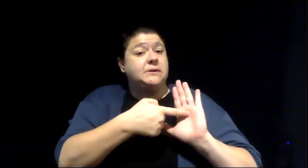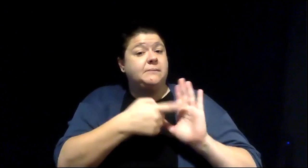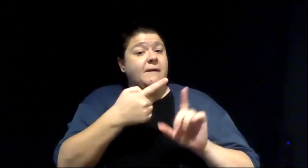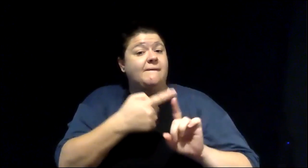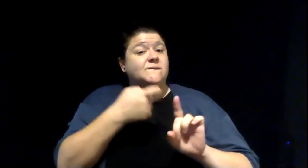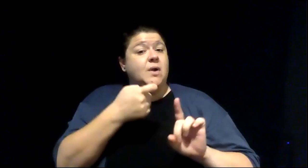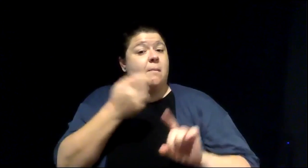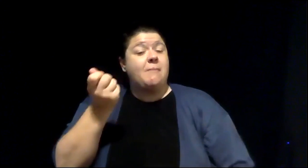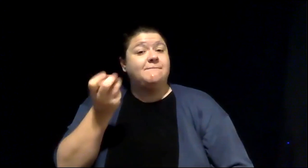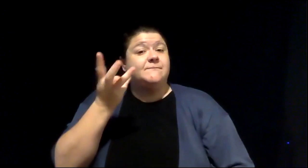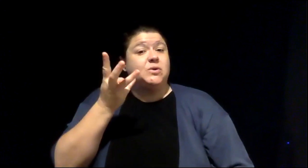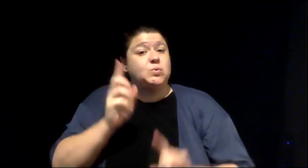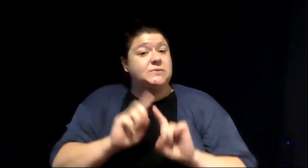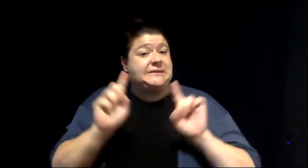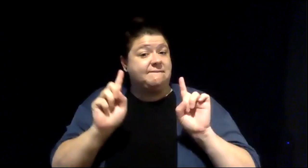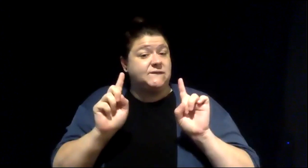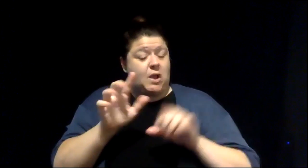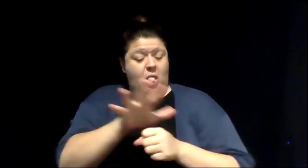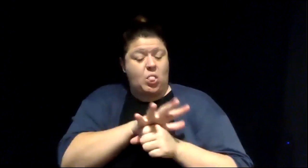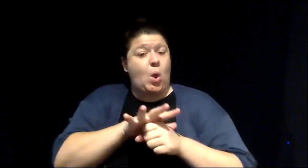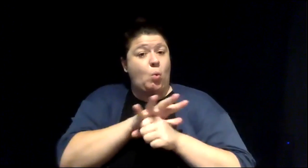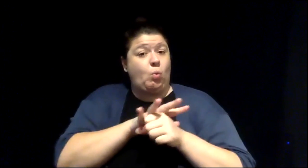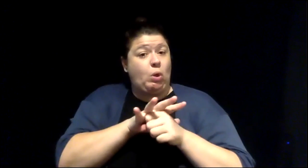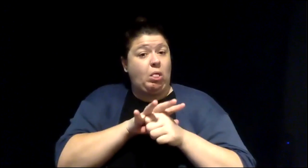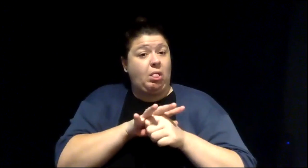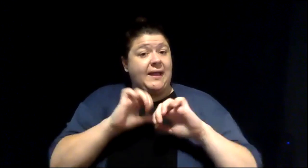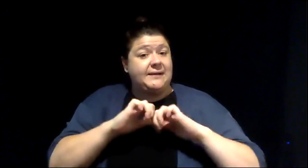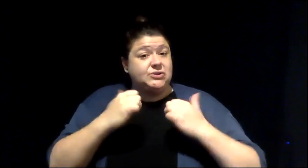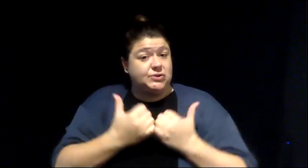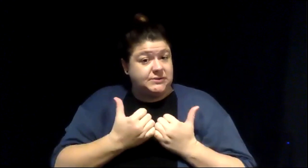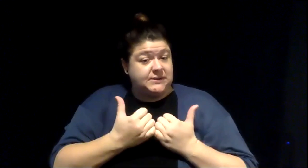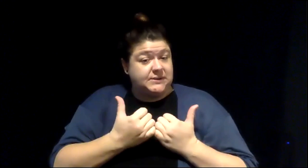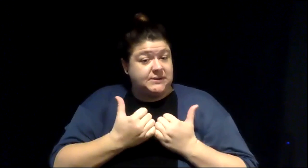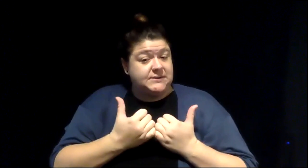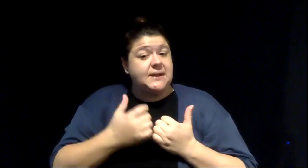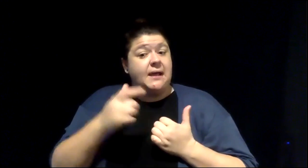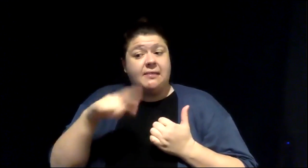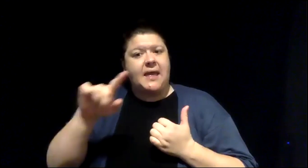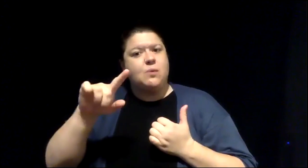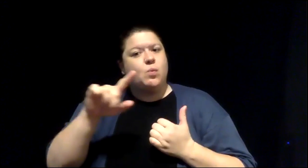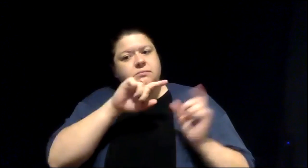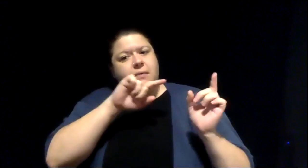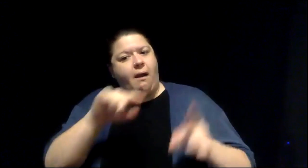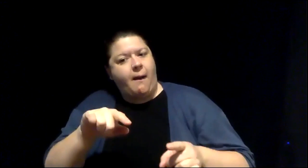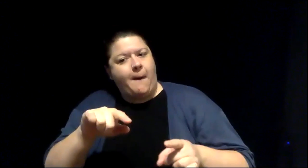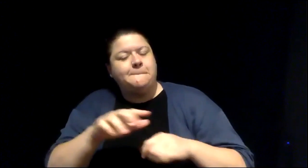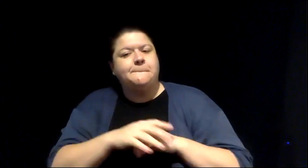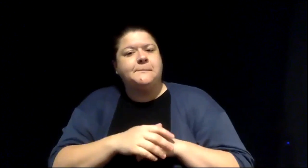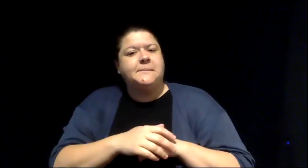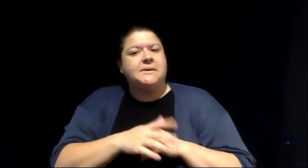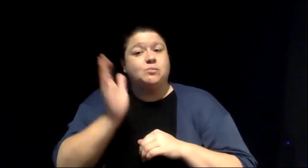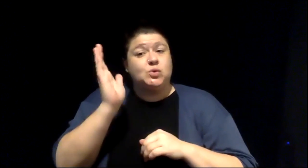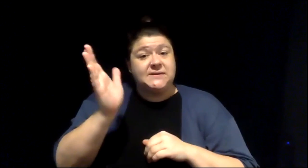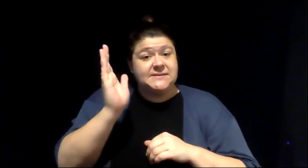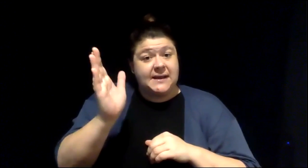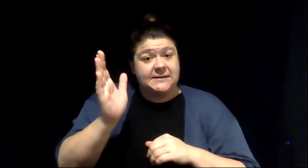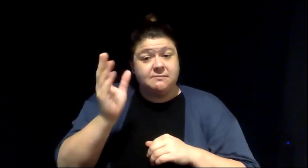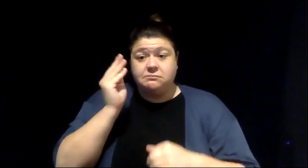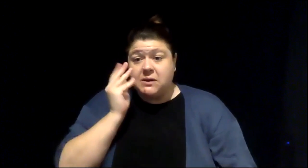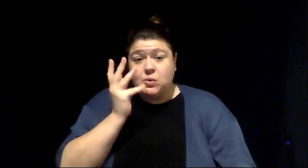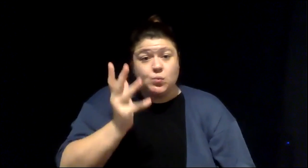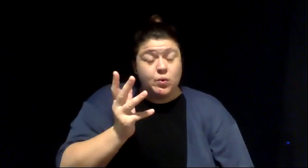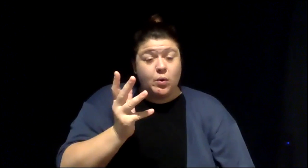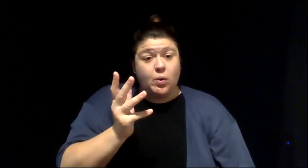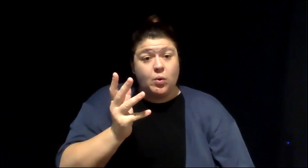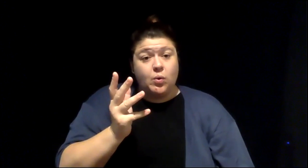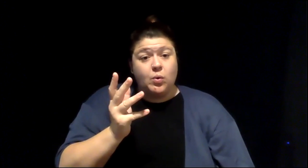of the different local agencies to come and speak with you as a class to let you know what it